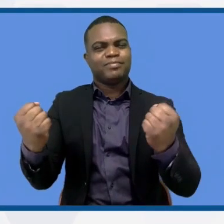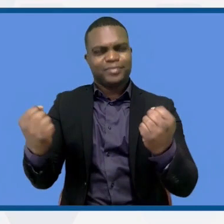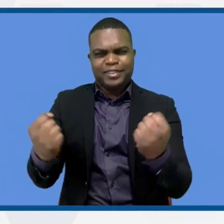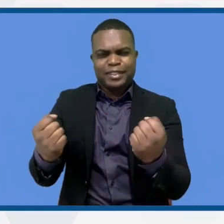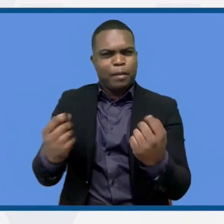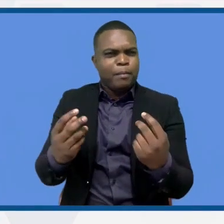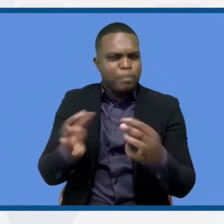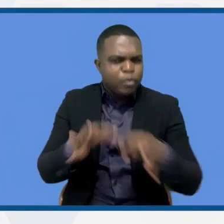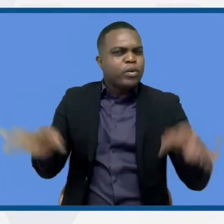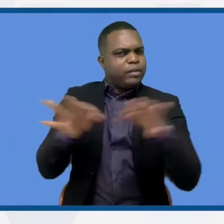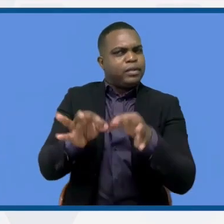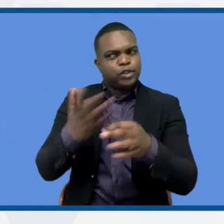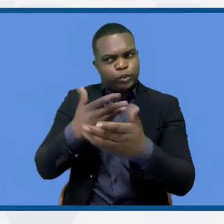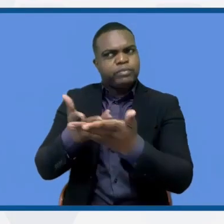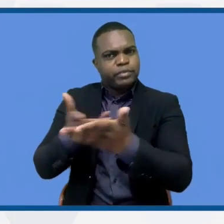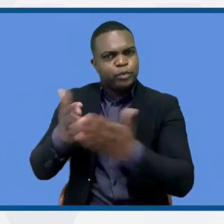Yes, continue.